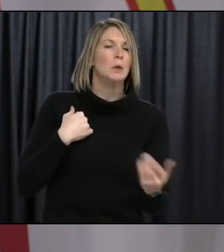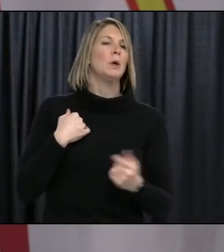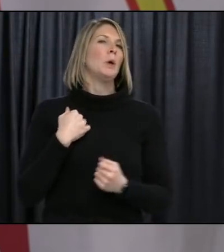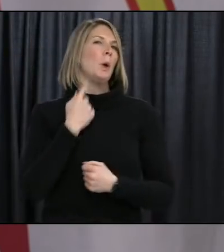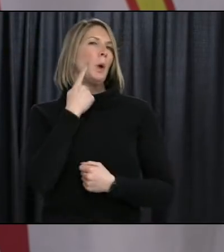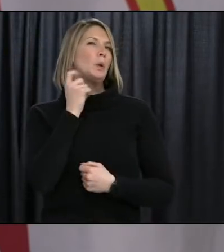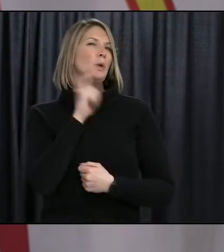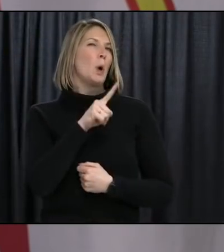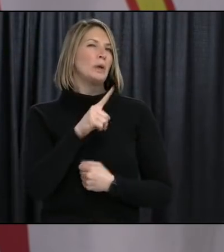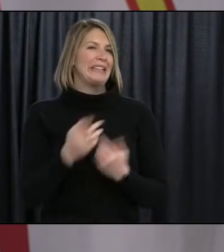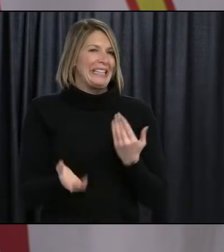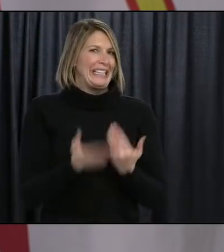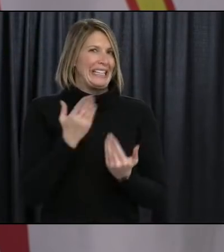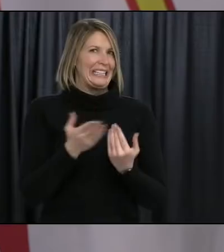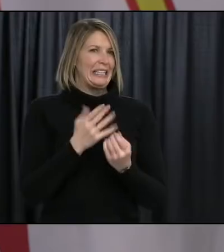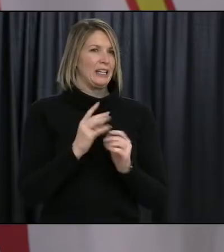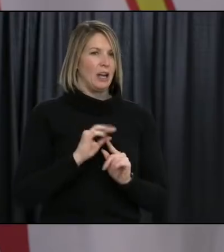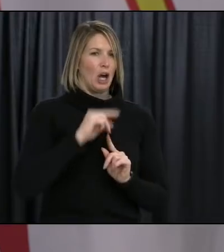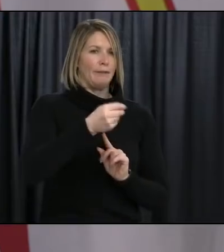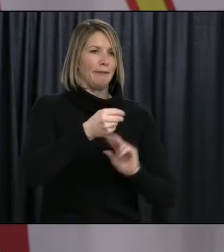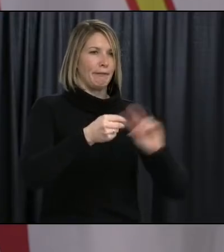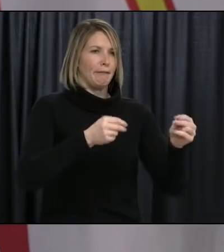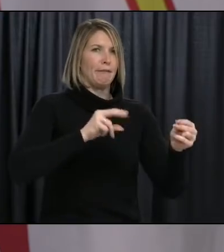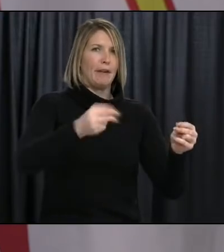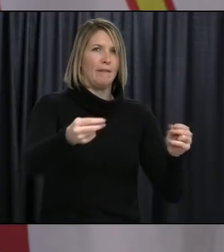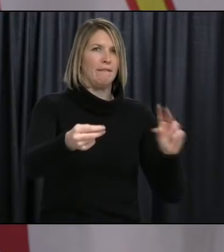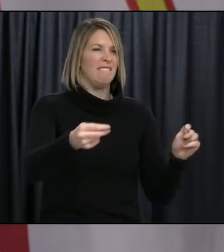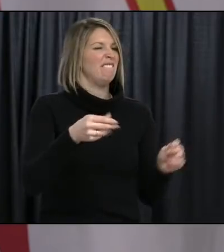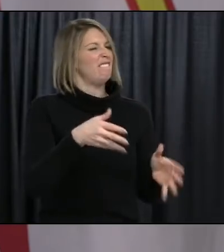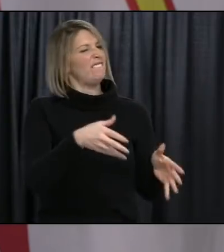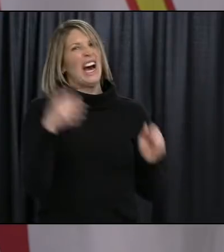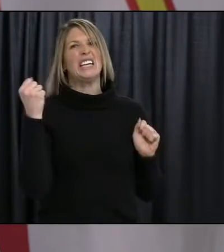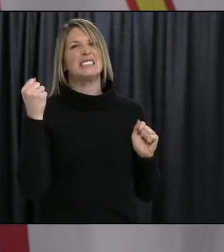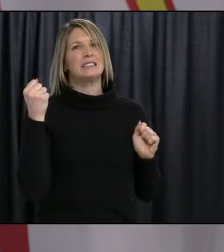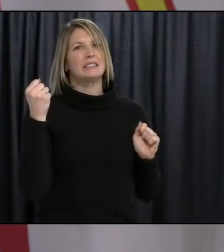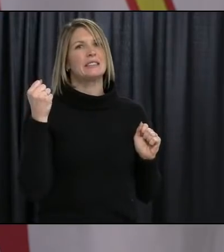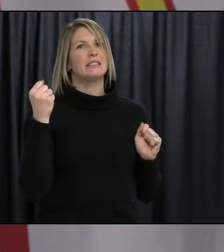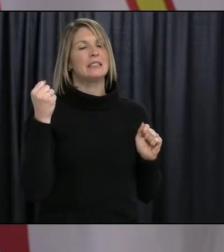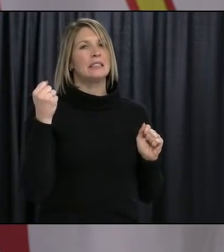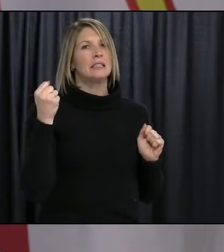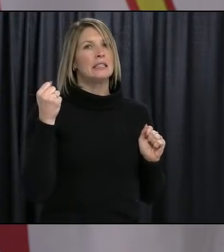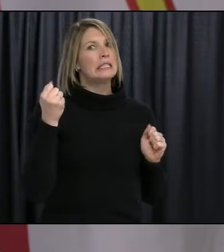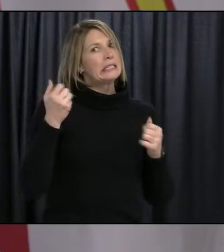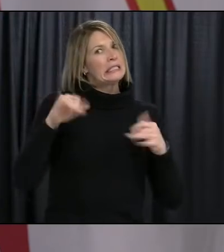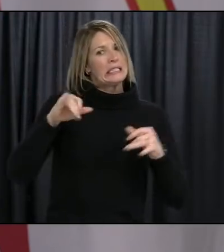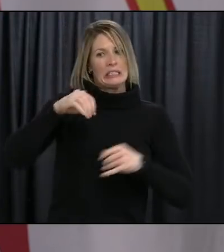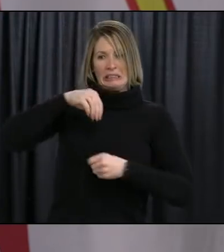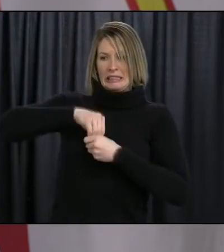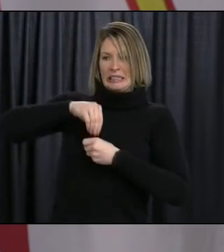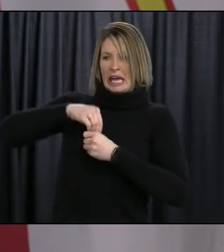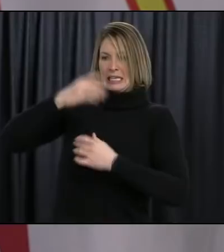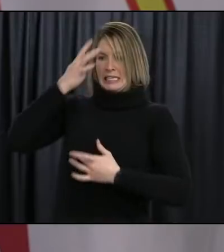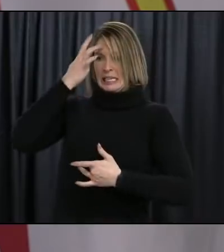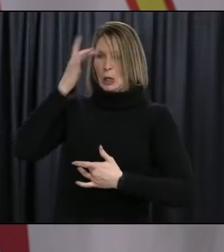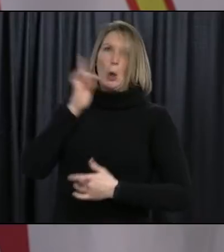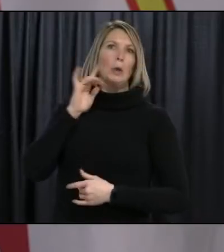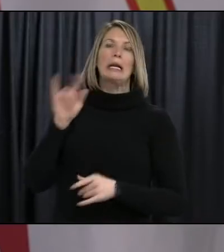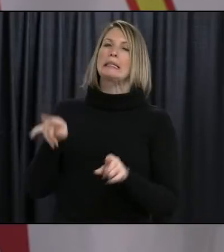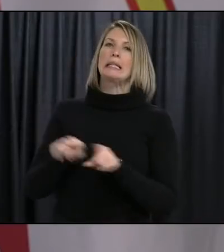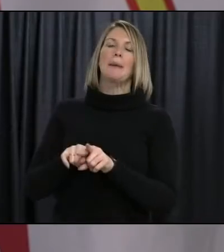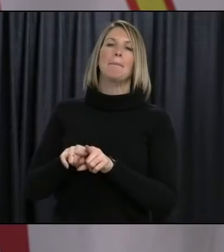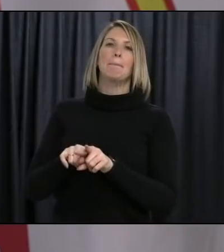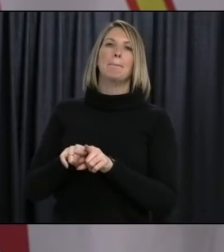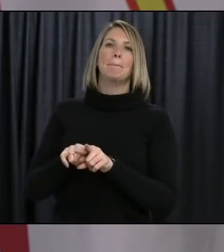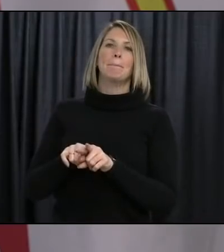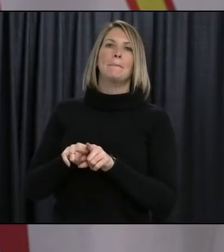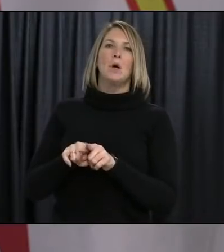easily transmissible from person to person. And but it doesn't, at this point we don't know if it